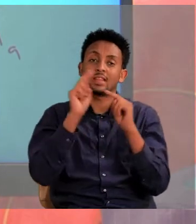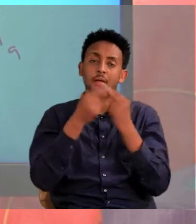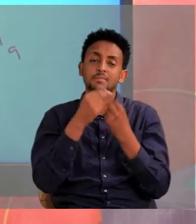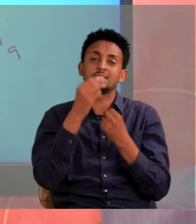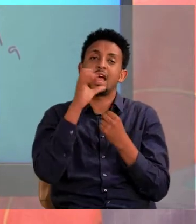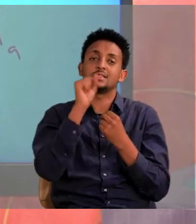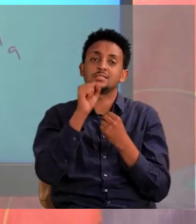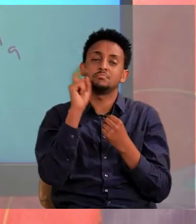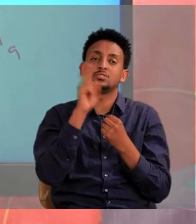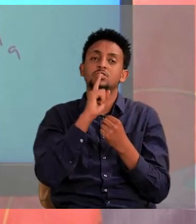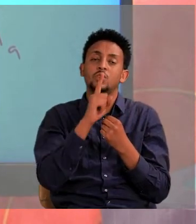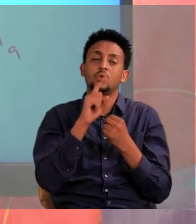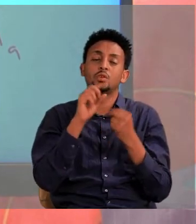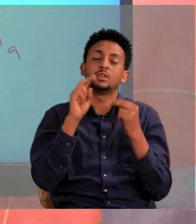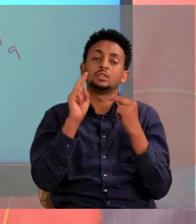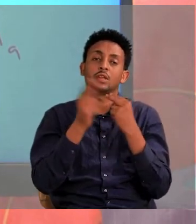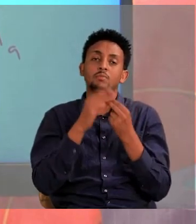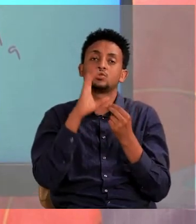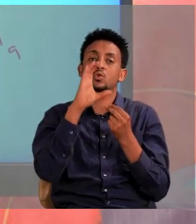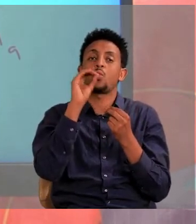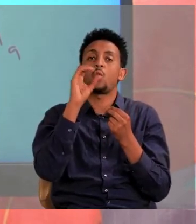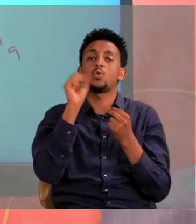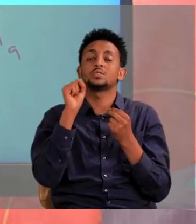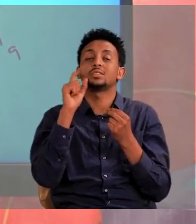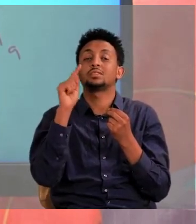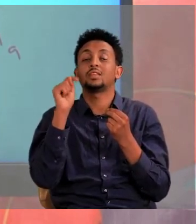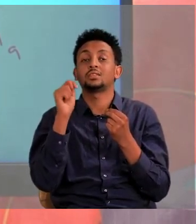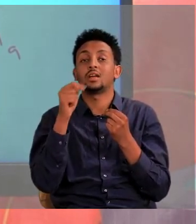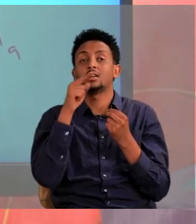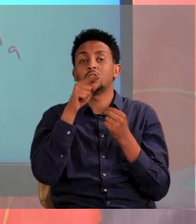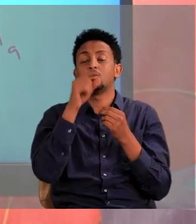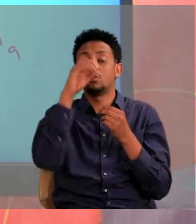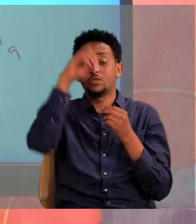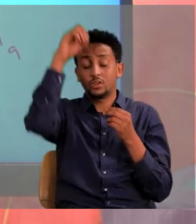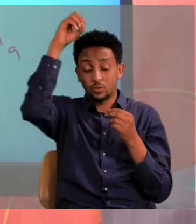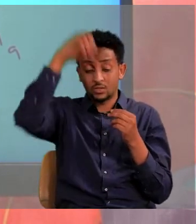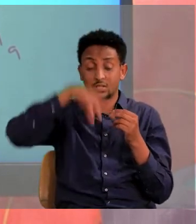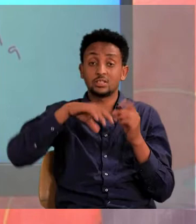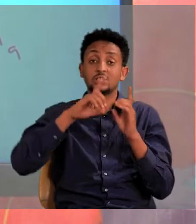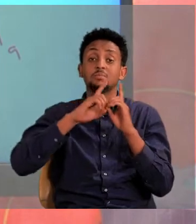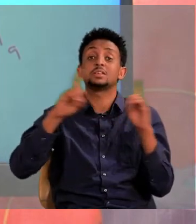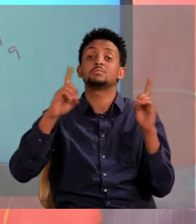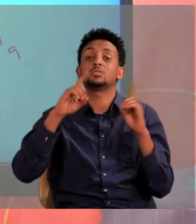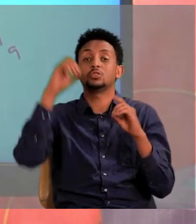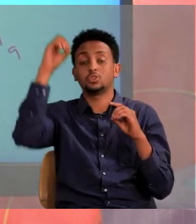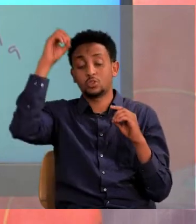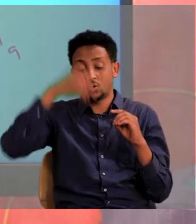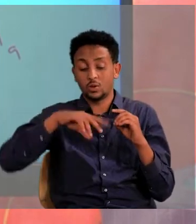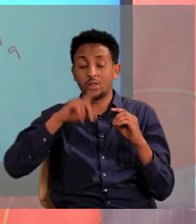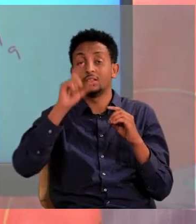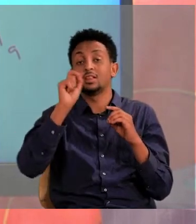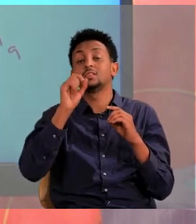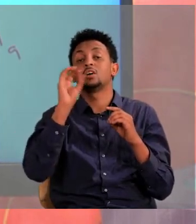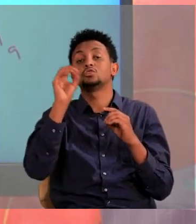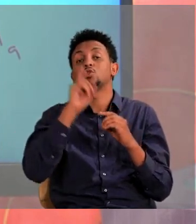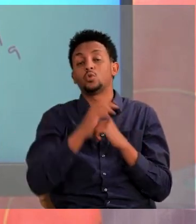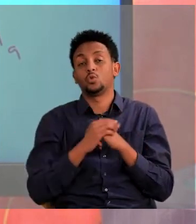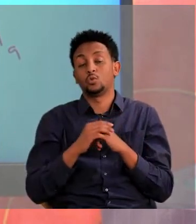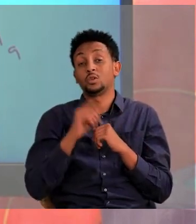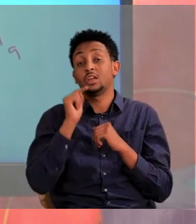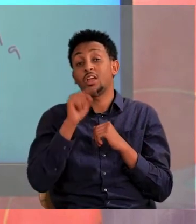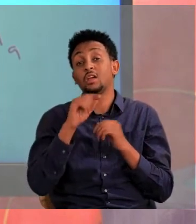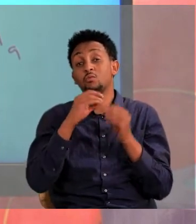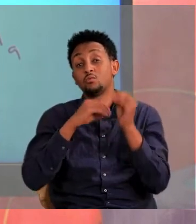times displacement times cos theta. In this case, as object is moving downward, the displacement is also downward. Theta is 0. If